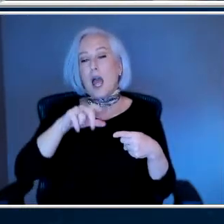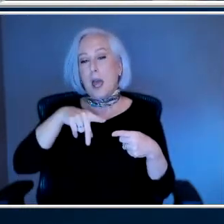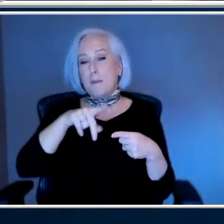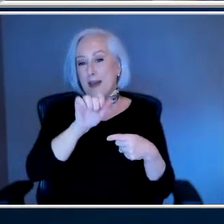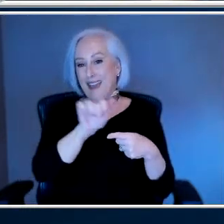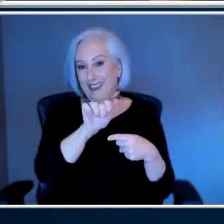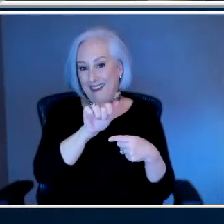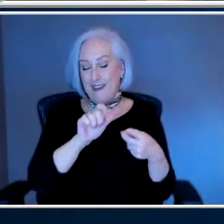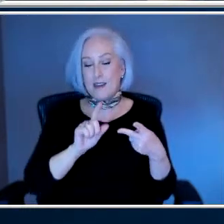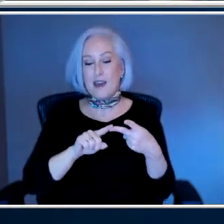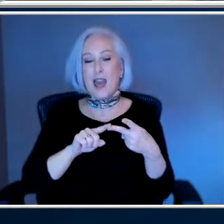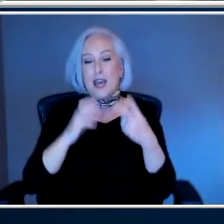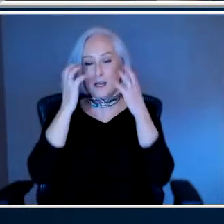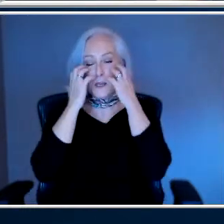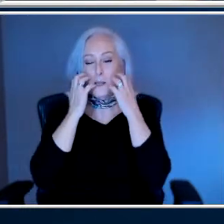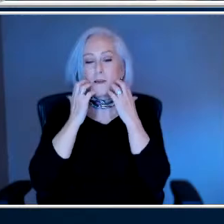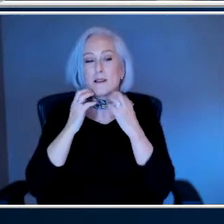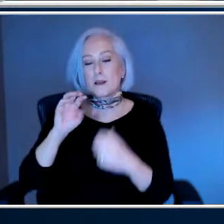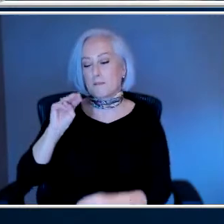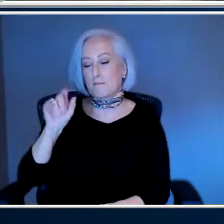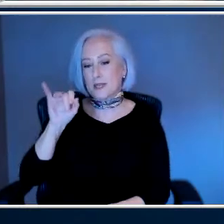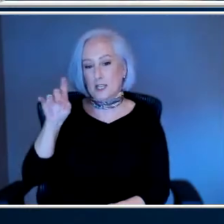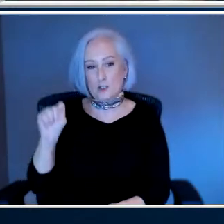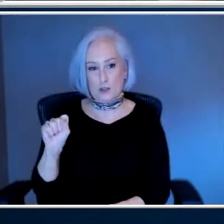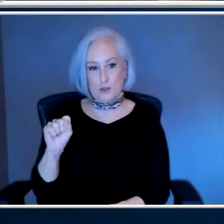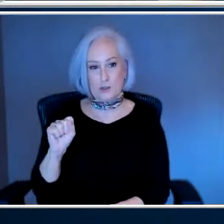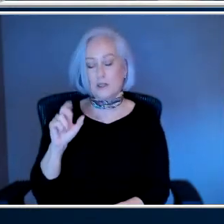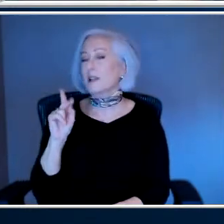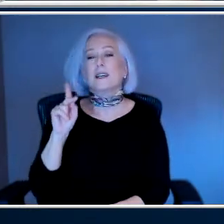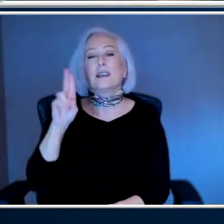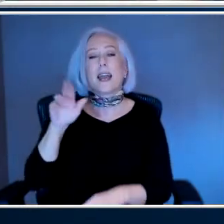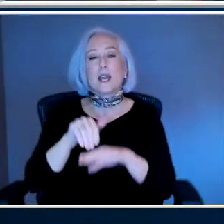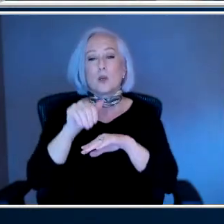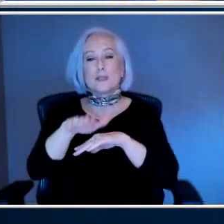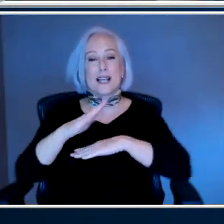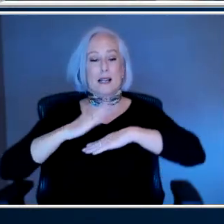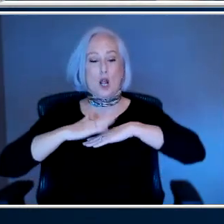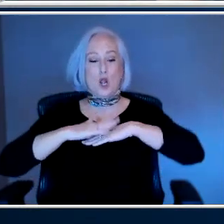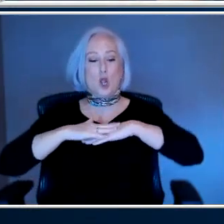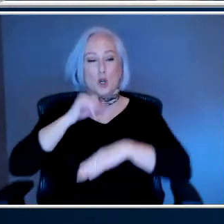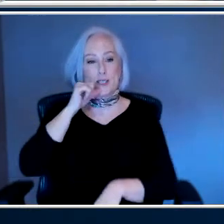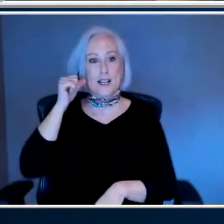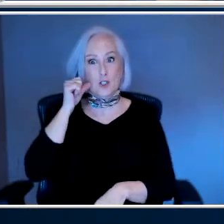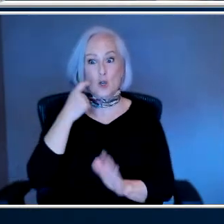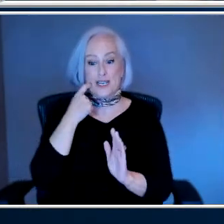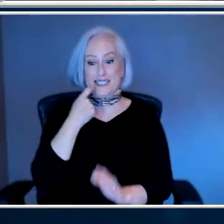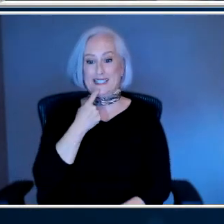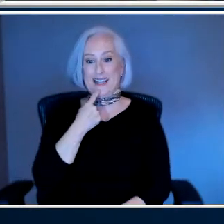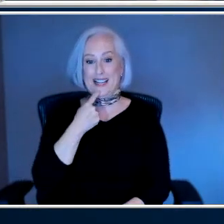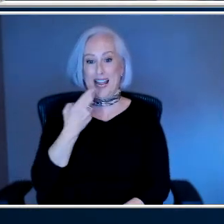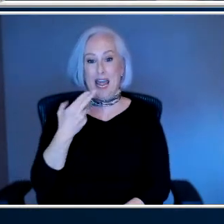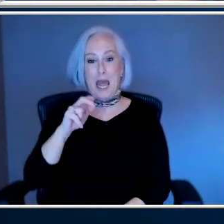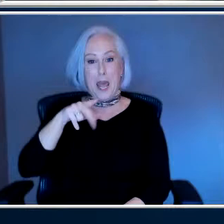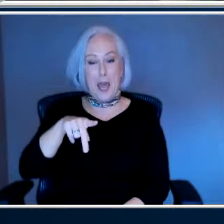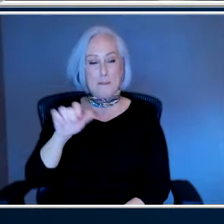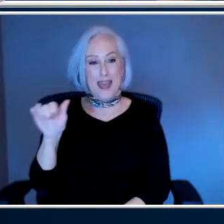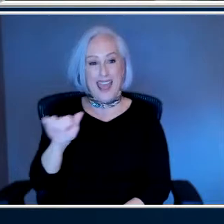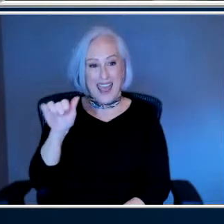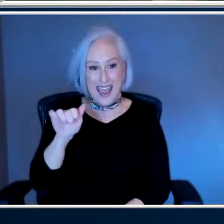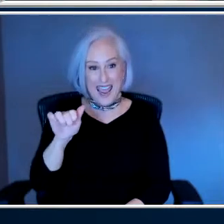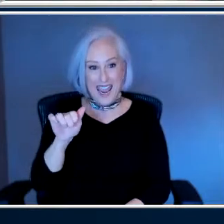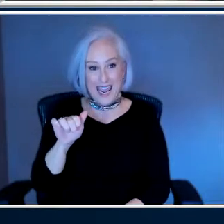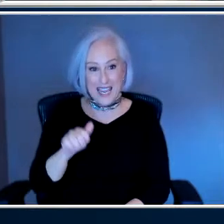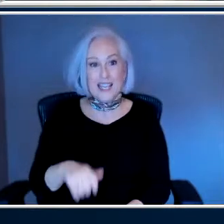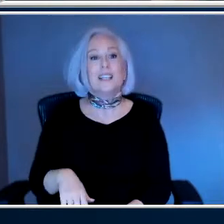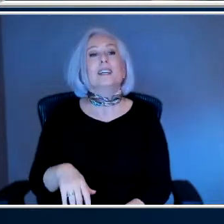the Kansas Department of Health and Environment sent out an alert yesterday saying that they detected hepatitis A in wastewater in Lawrence, Kansas,